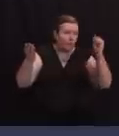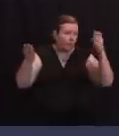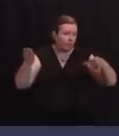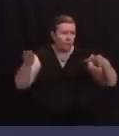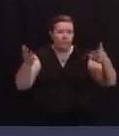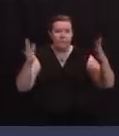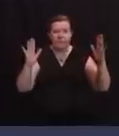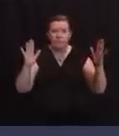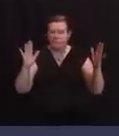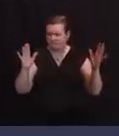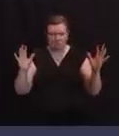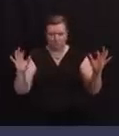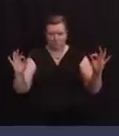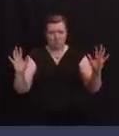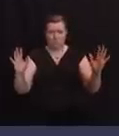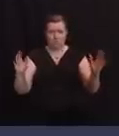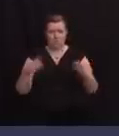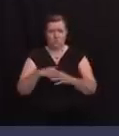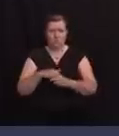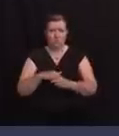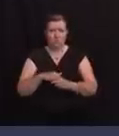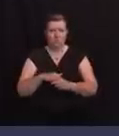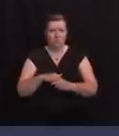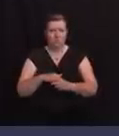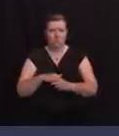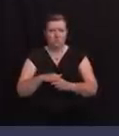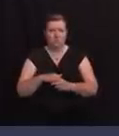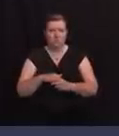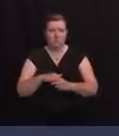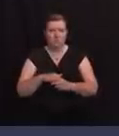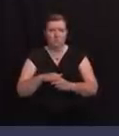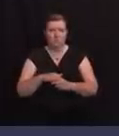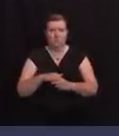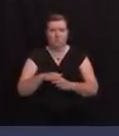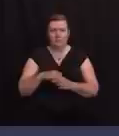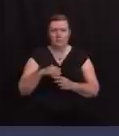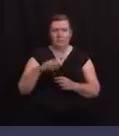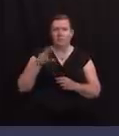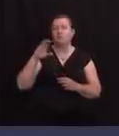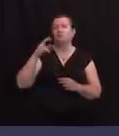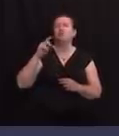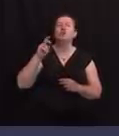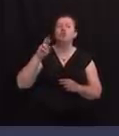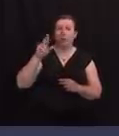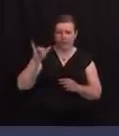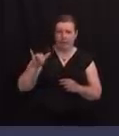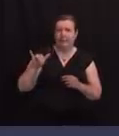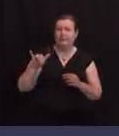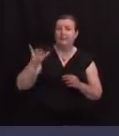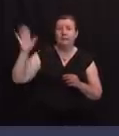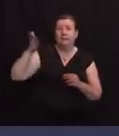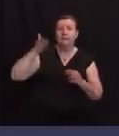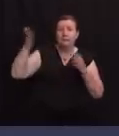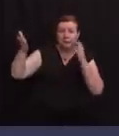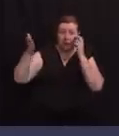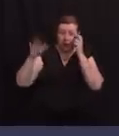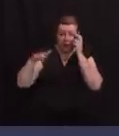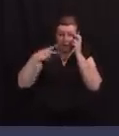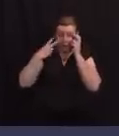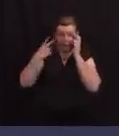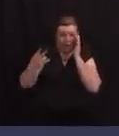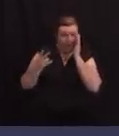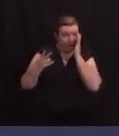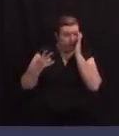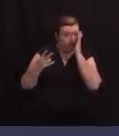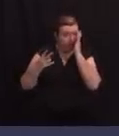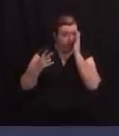suggestion, but this is something that we've been on record pre-pandemic that we would be supportive of. So this goes back a ways for us, and